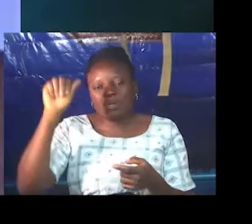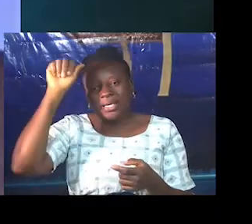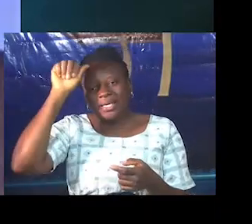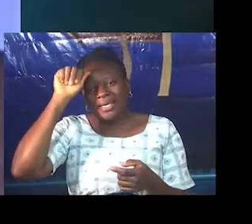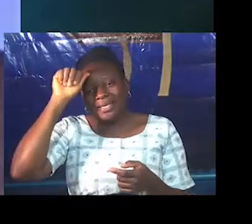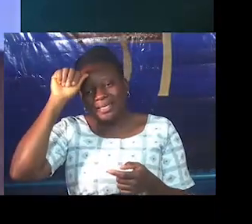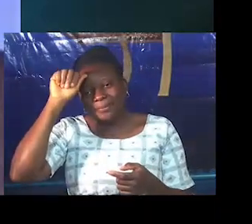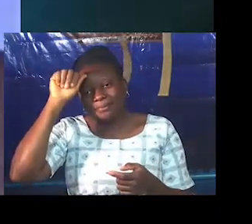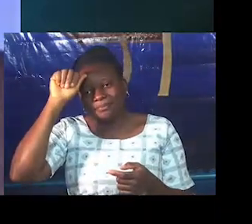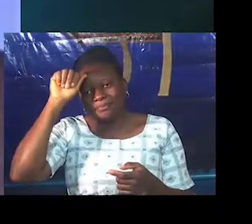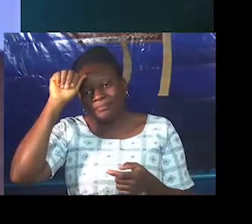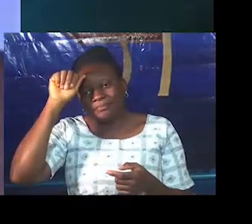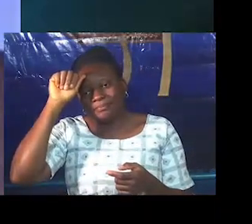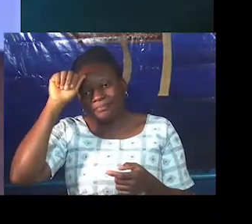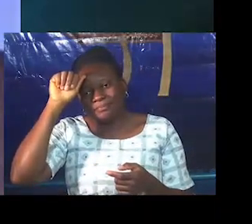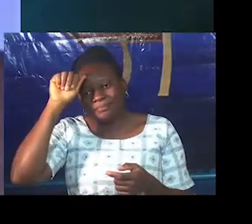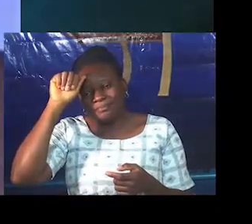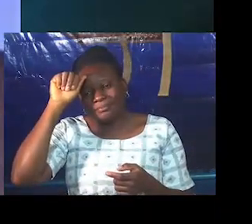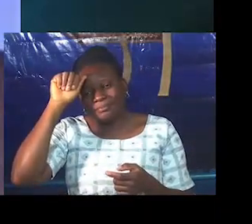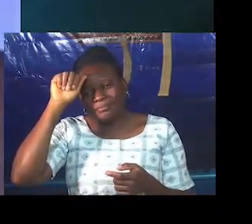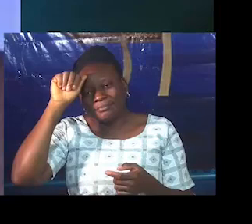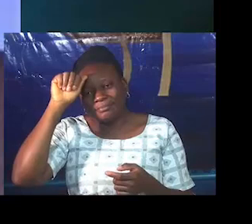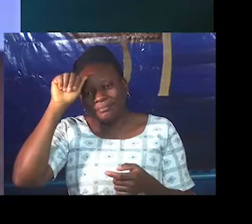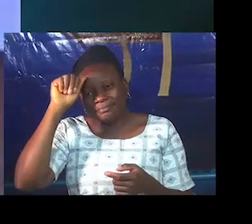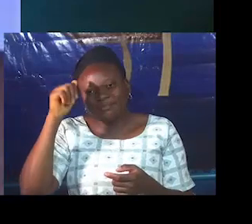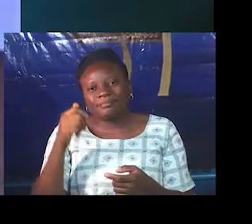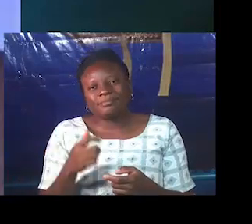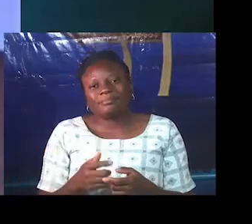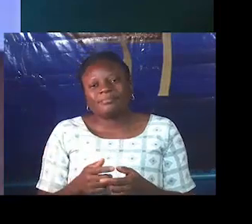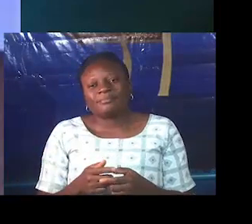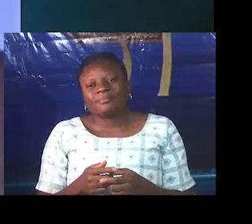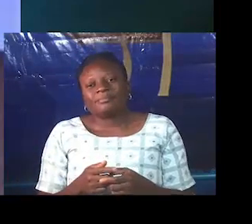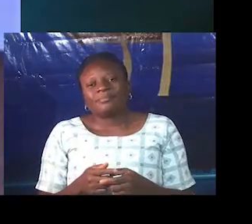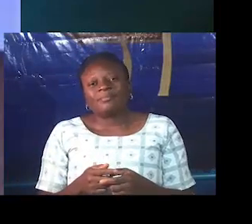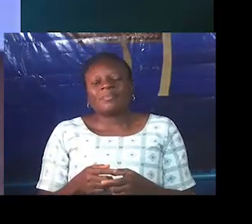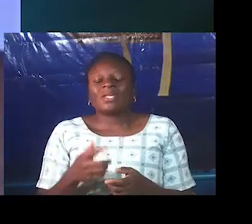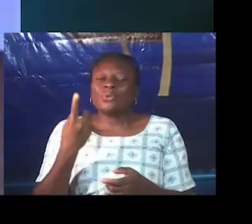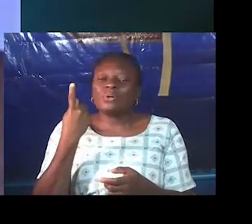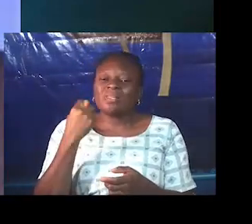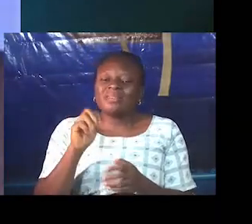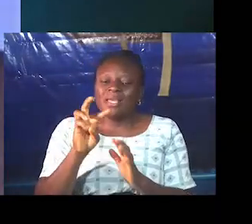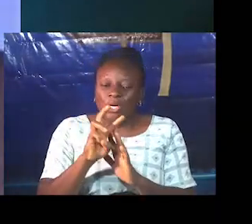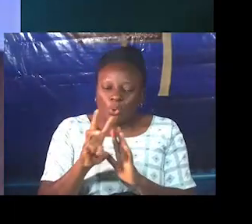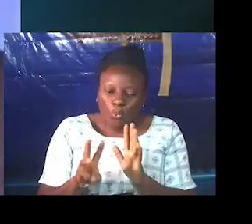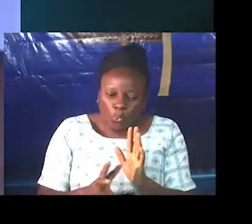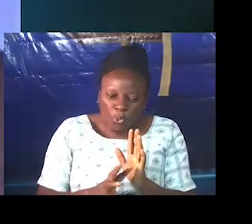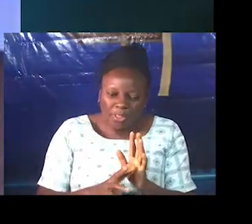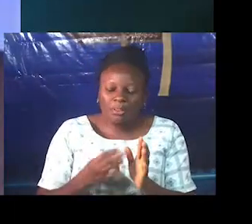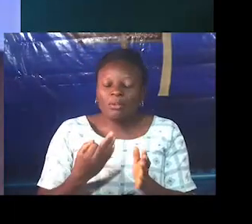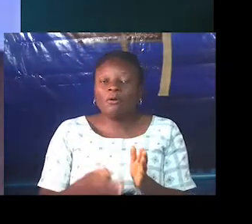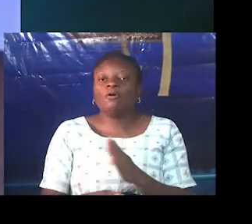thing in the will in marriage. Now, it is the will of God you need to first of all